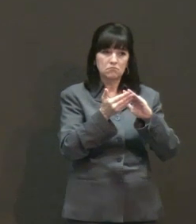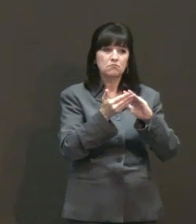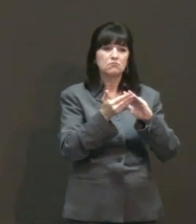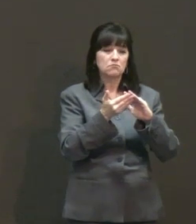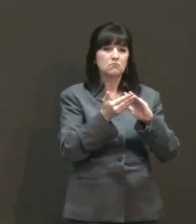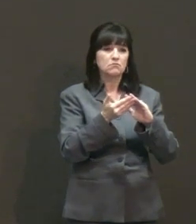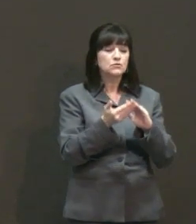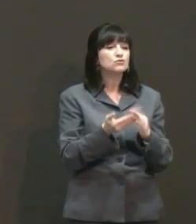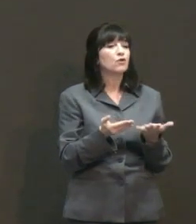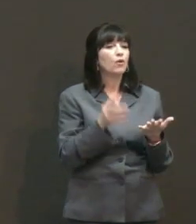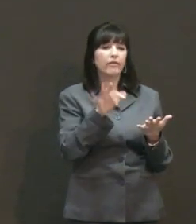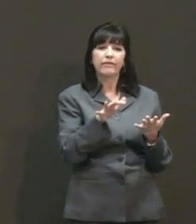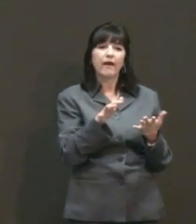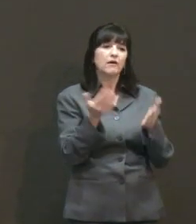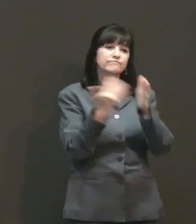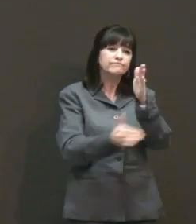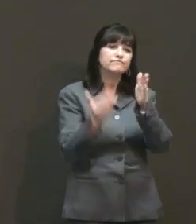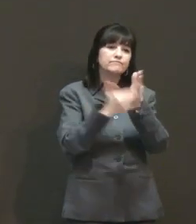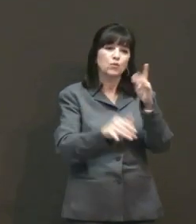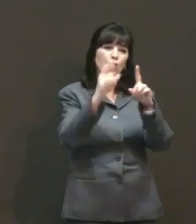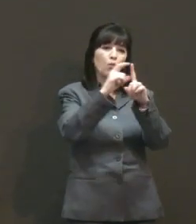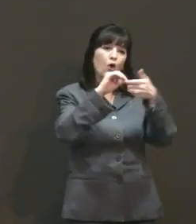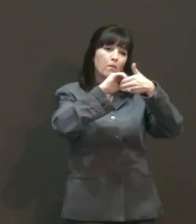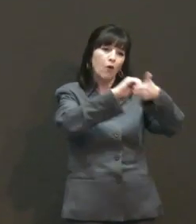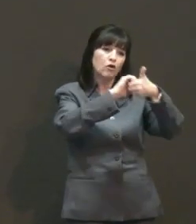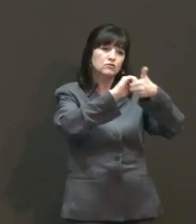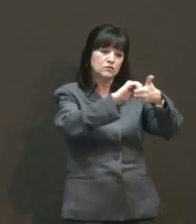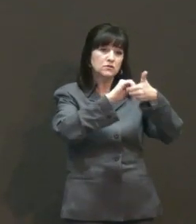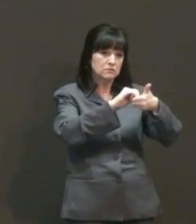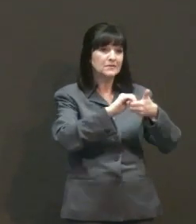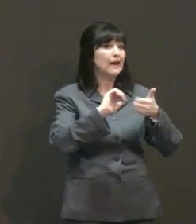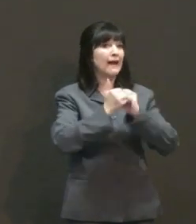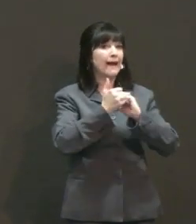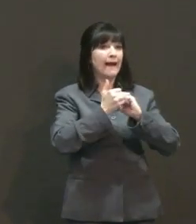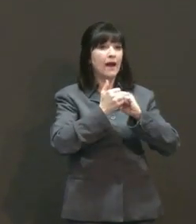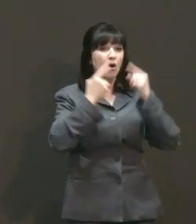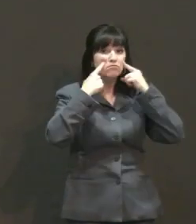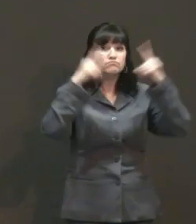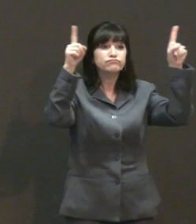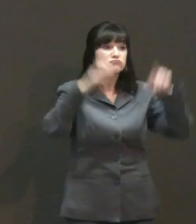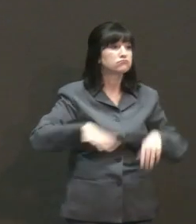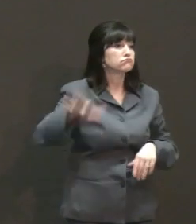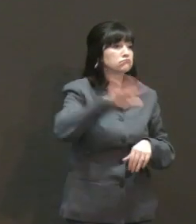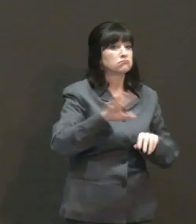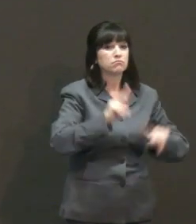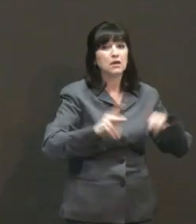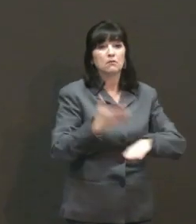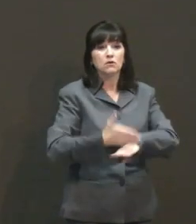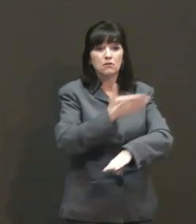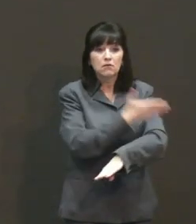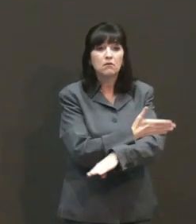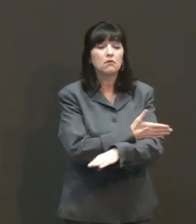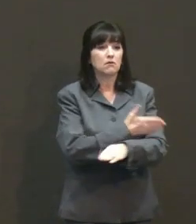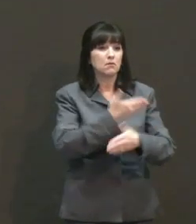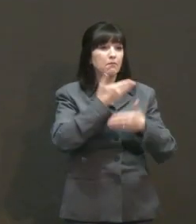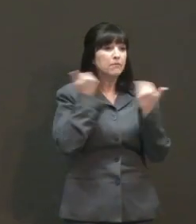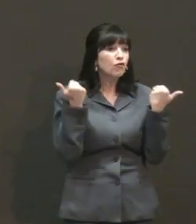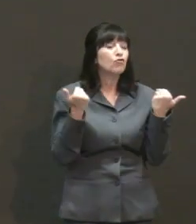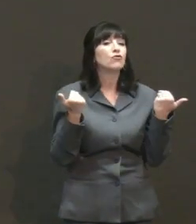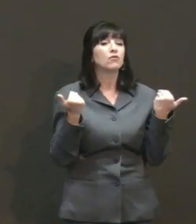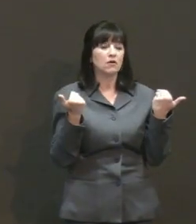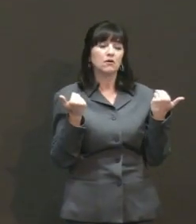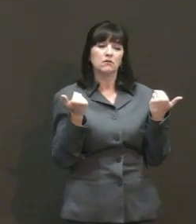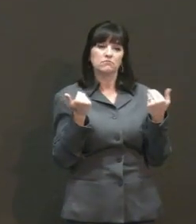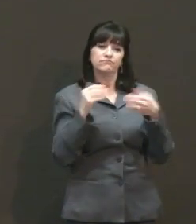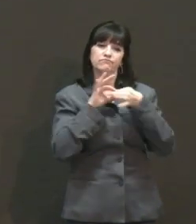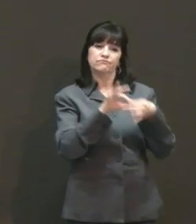about partnerships are going to help us succeed and get through this by providing the needed services to our citizens.